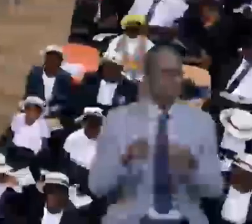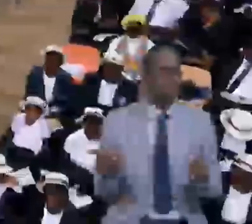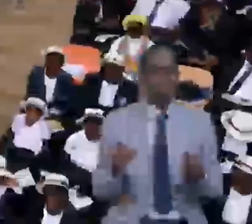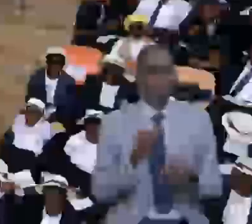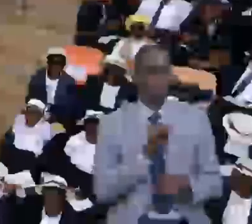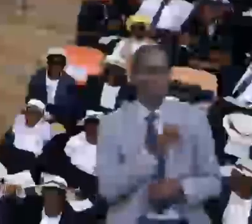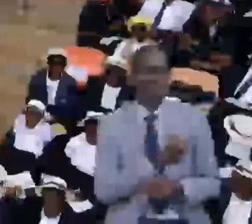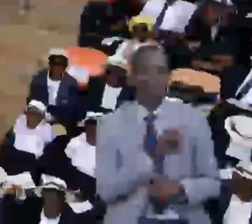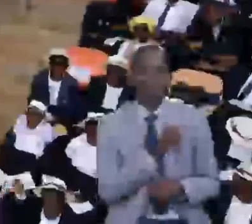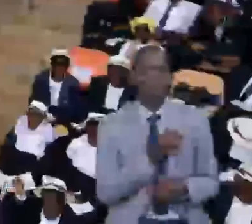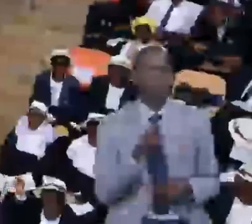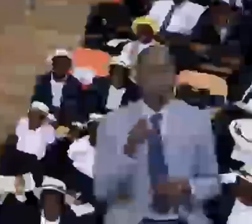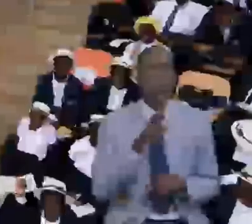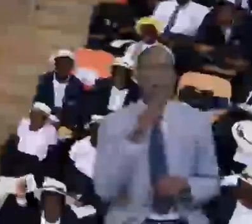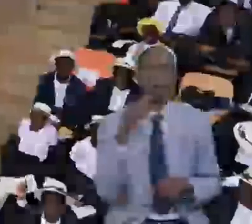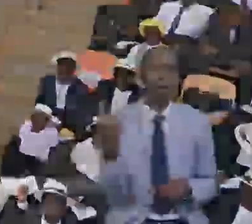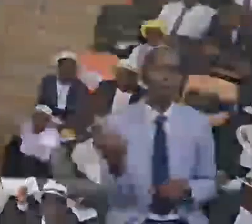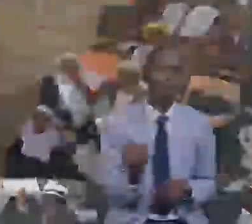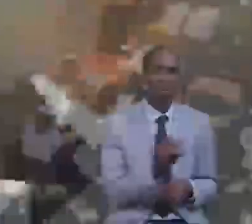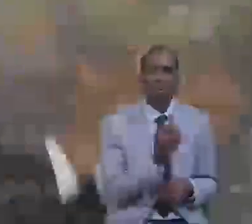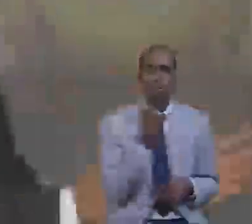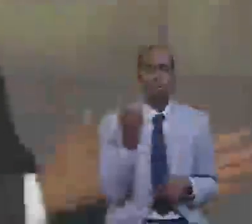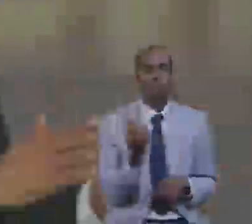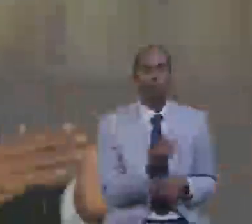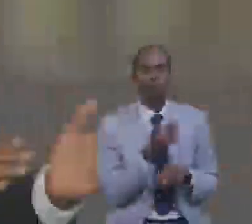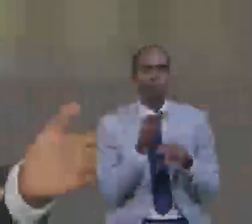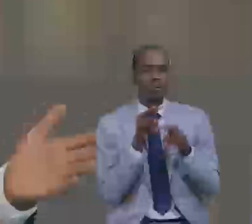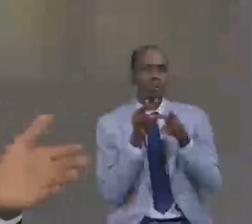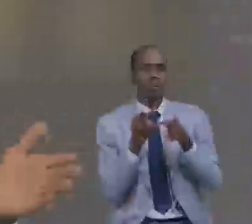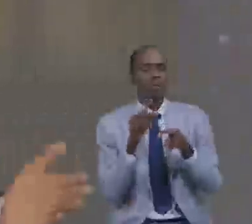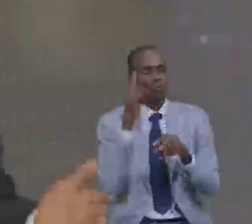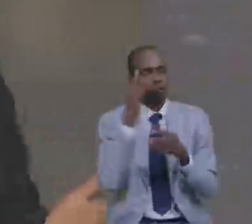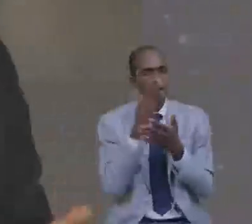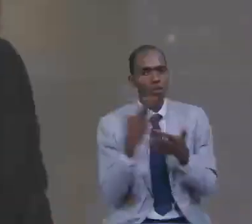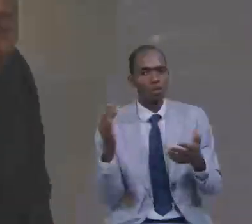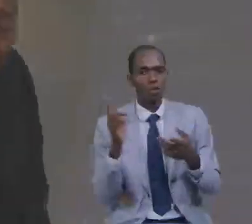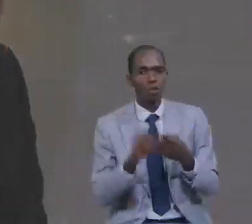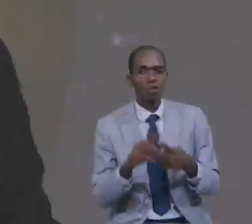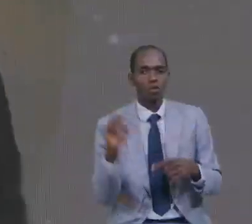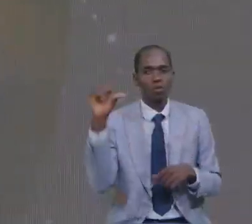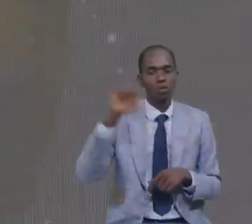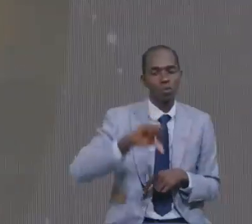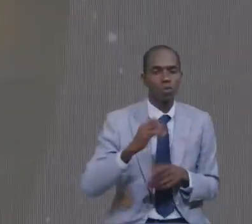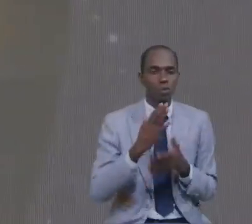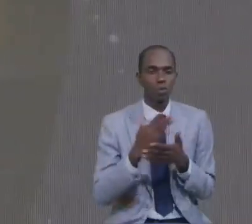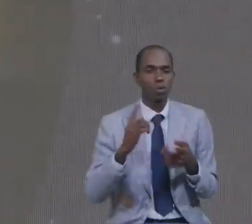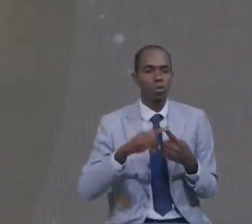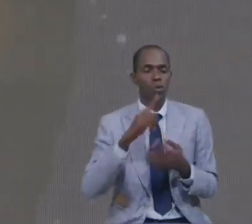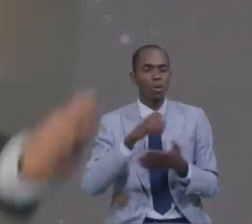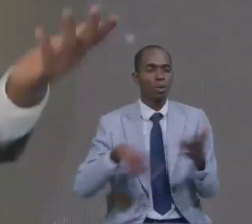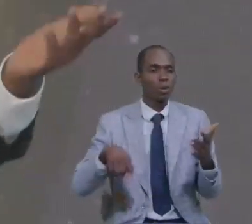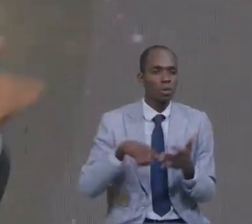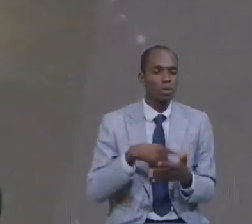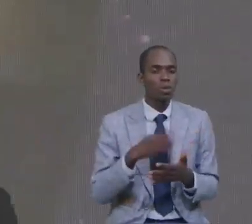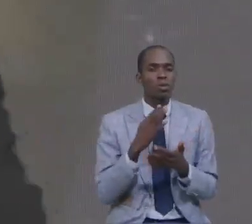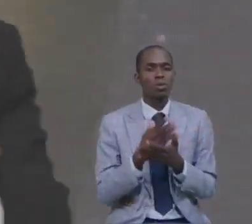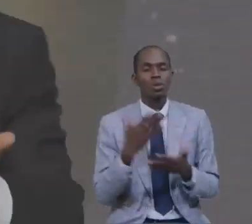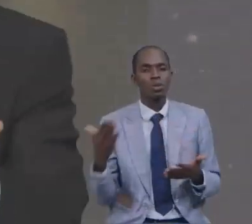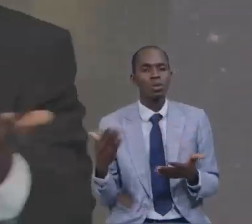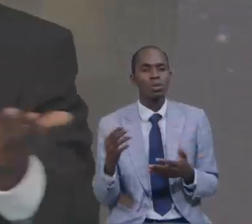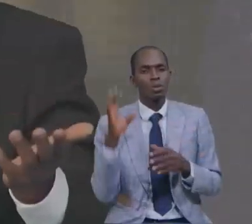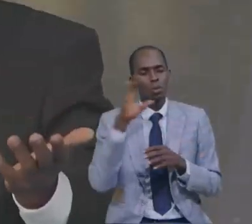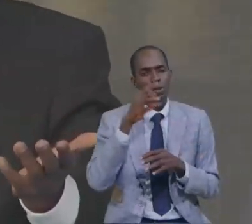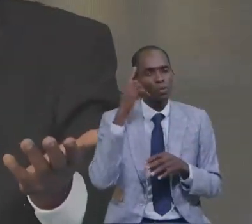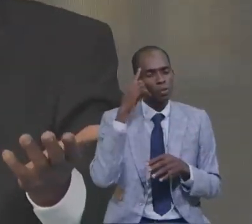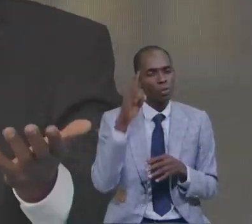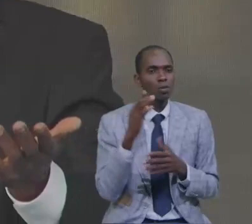oppose, and they're always looking at somebody who is standing to make him trip and to make him fall. But you know, when